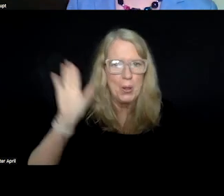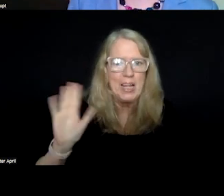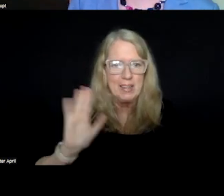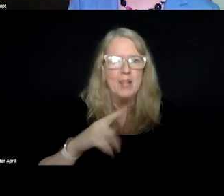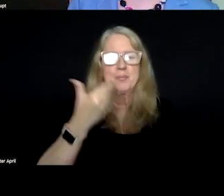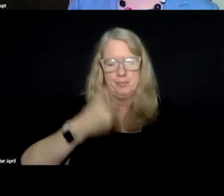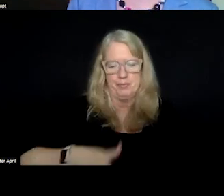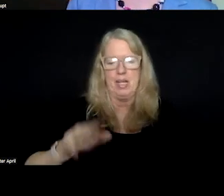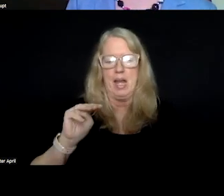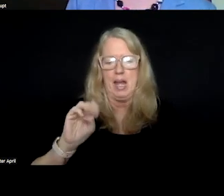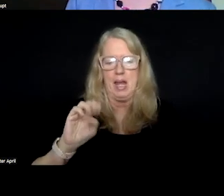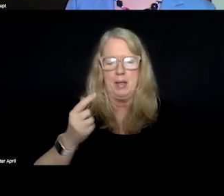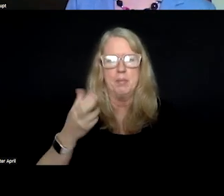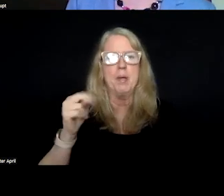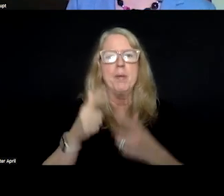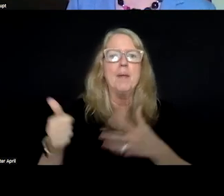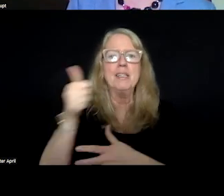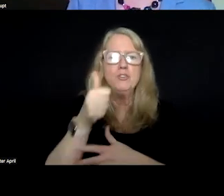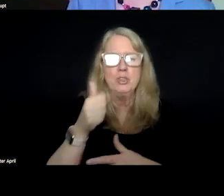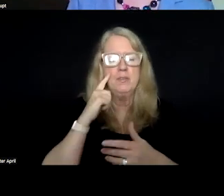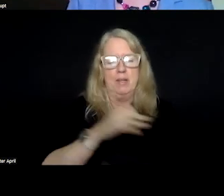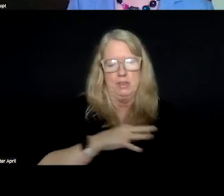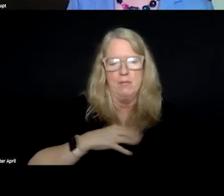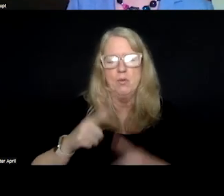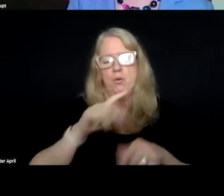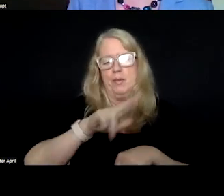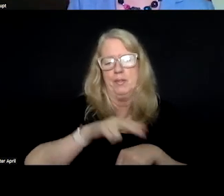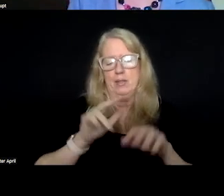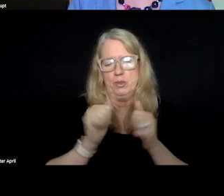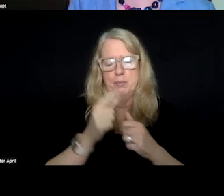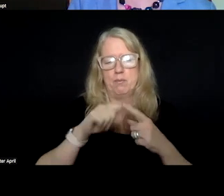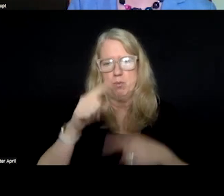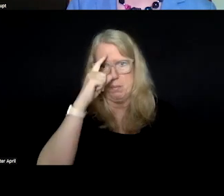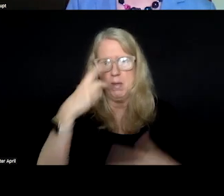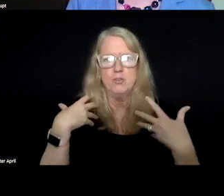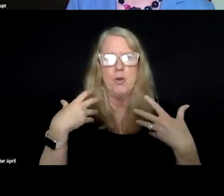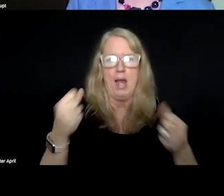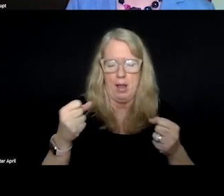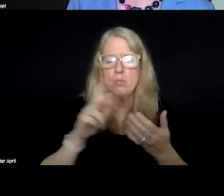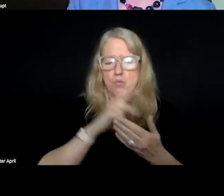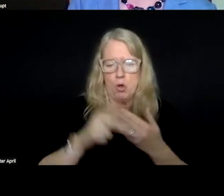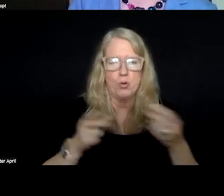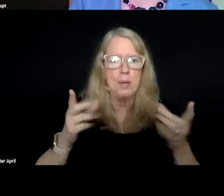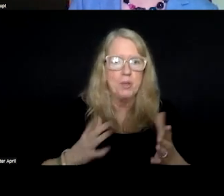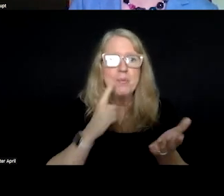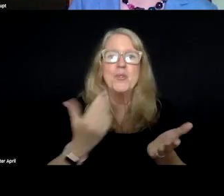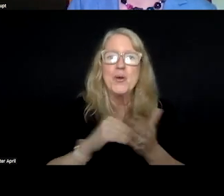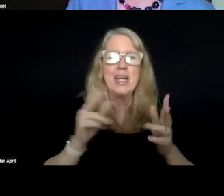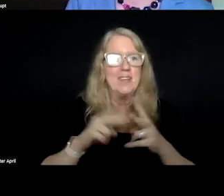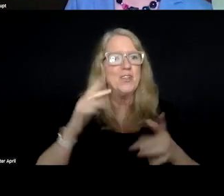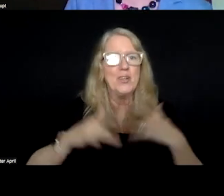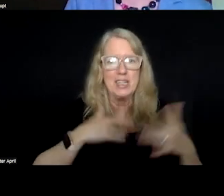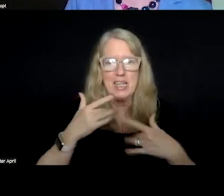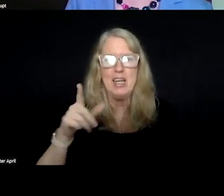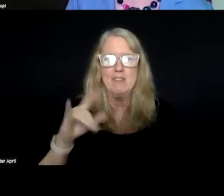I'm Megan Haupt. I'm Chief of Staff with the National Association of State Mental Health Program Directors. Again, I'm very excited that Jennifer